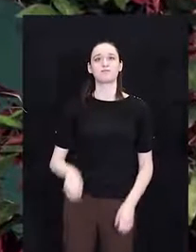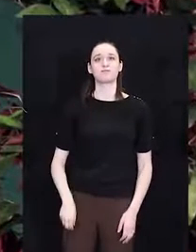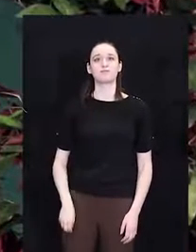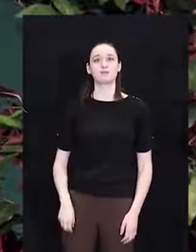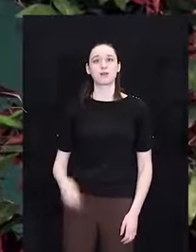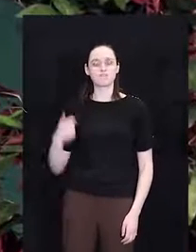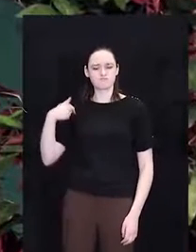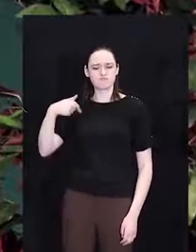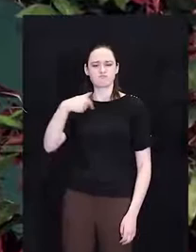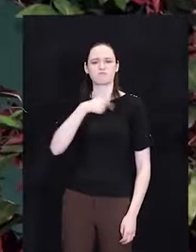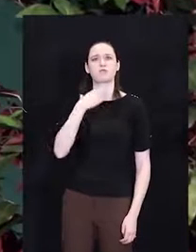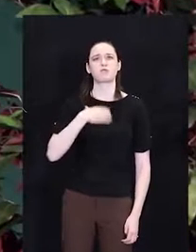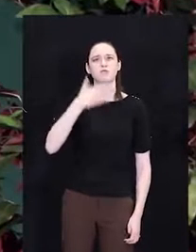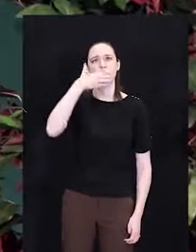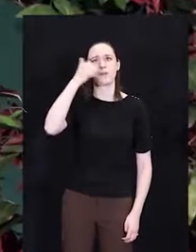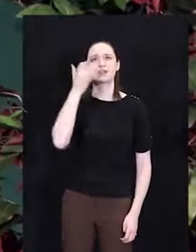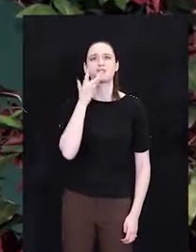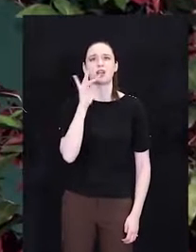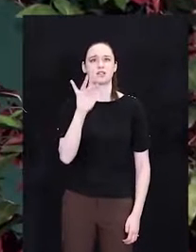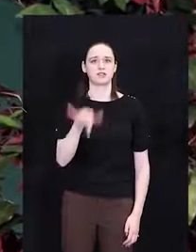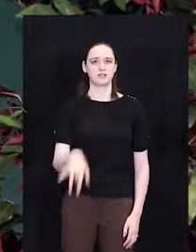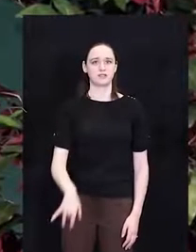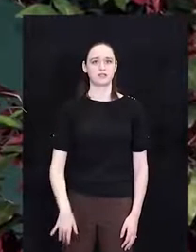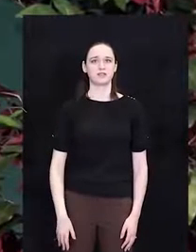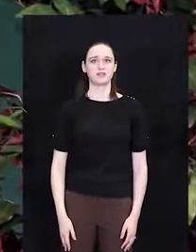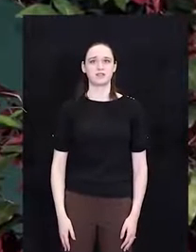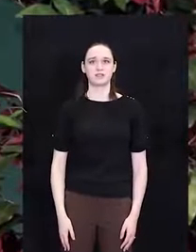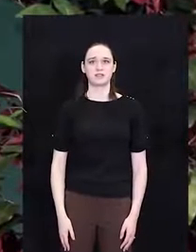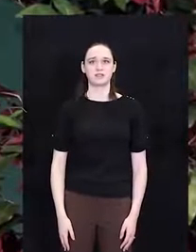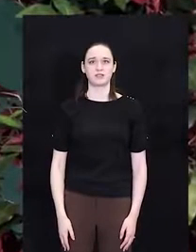We wish you the best.